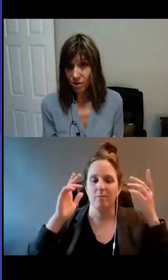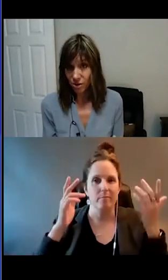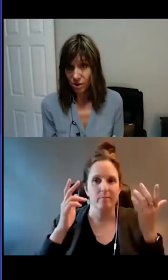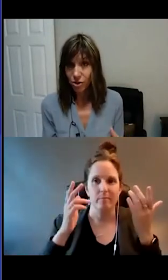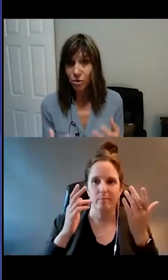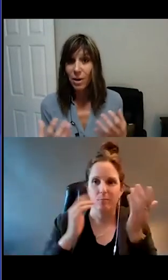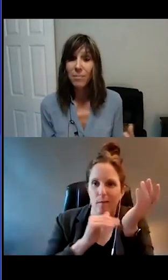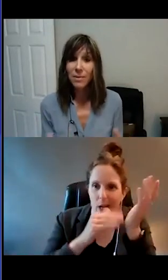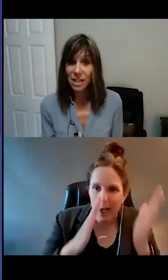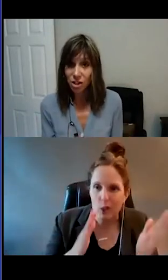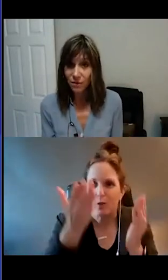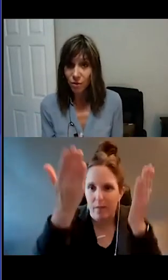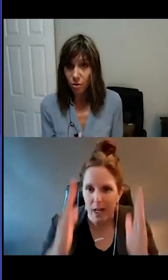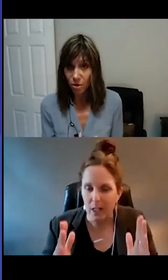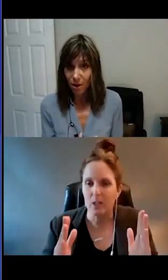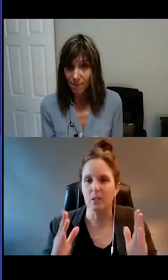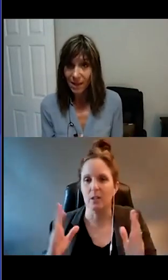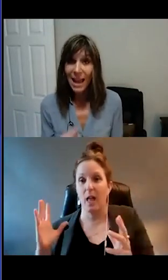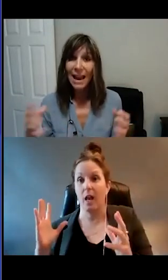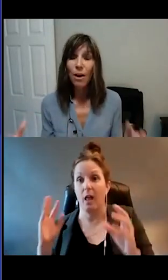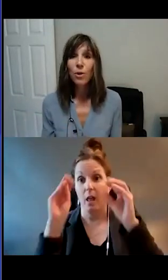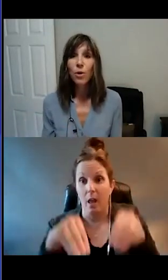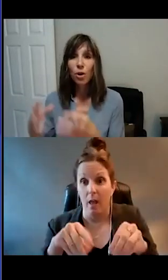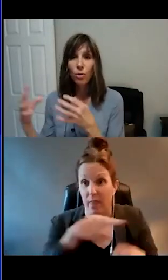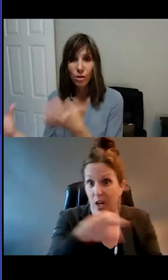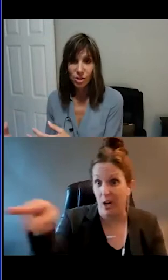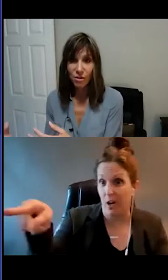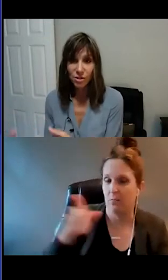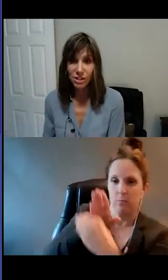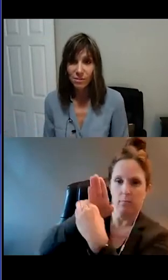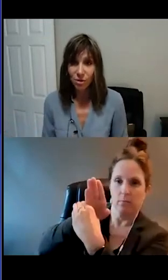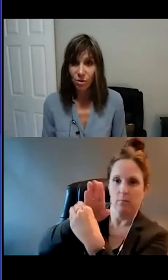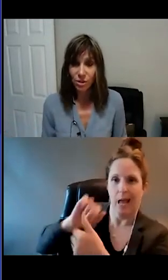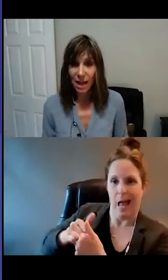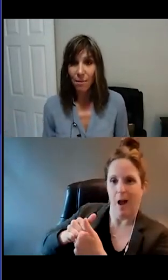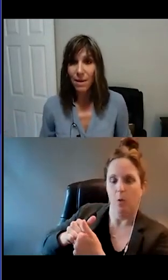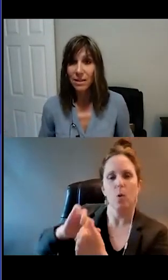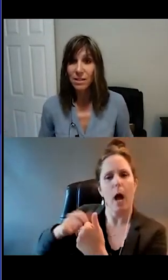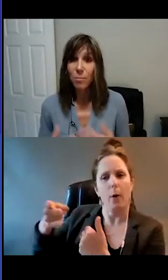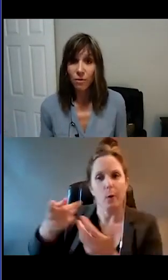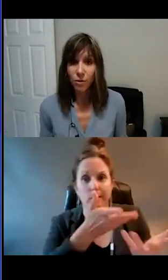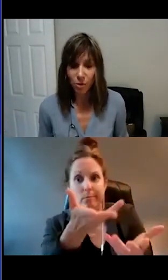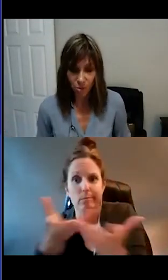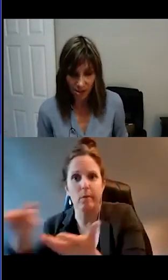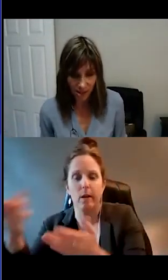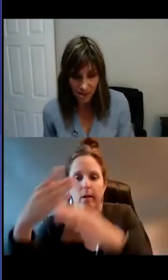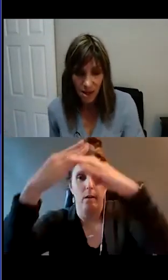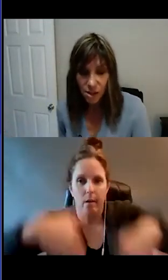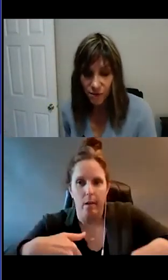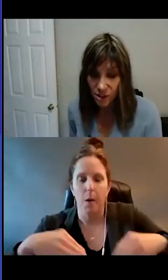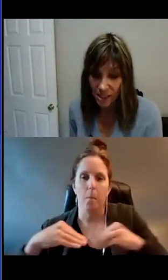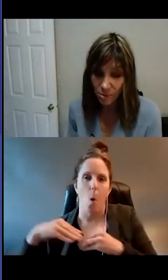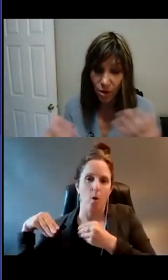cause barriers to implementation of your program. And how do we work with those other systems in order to help make this a more fluid